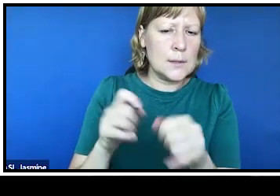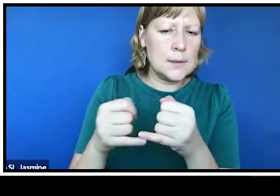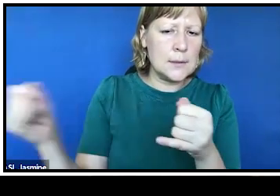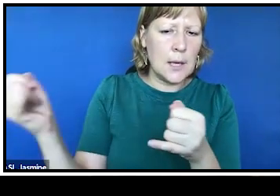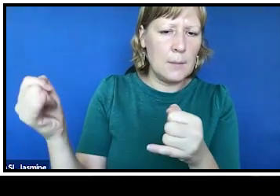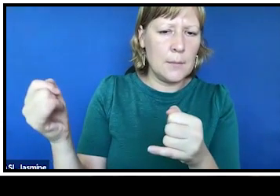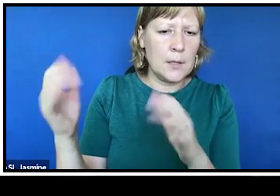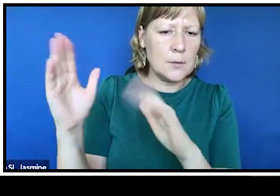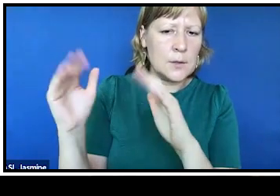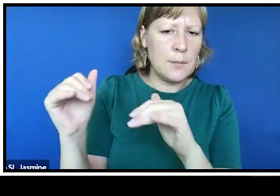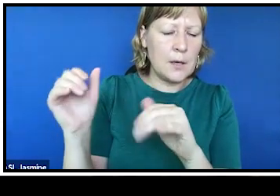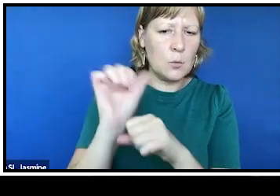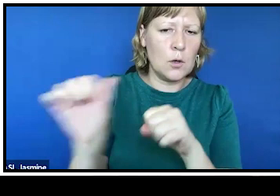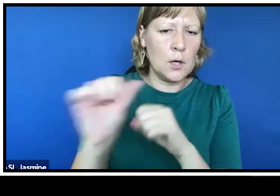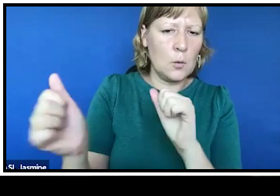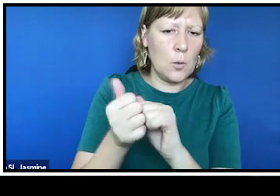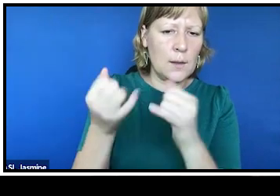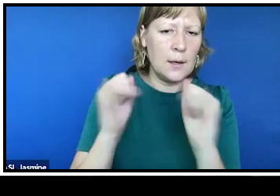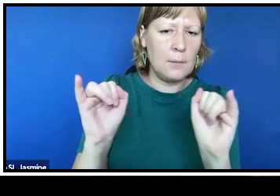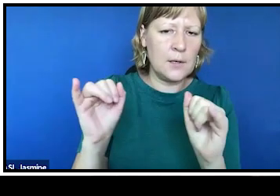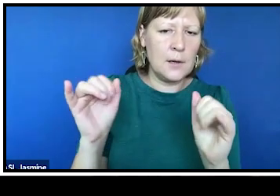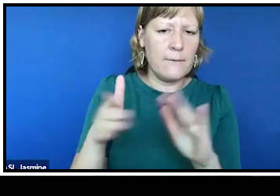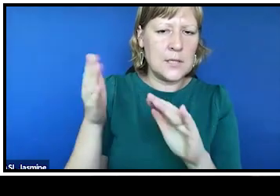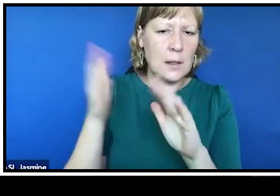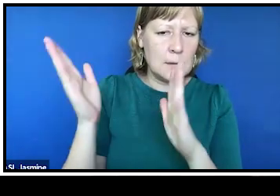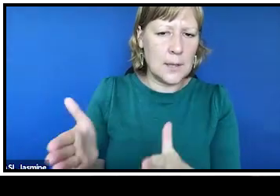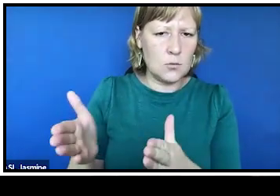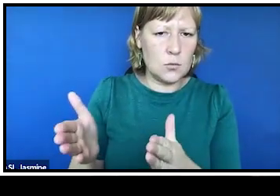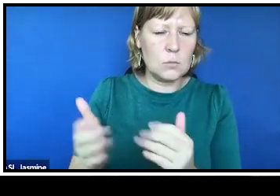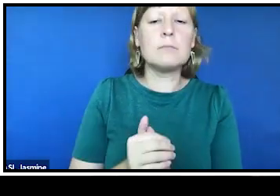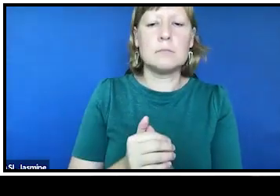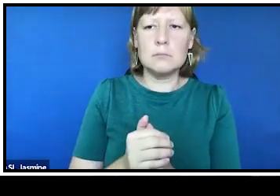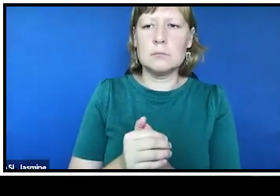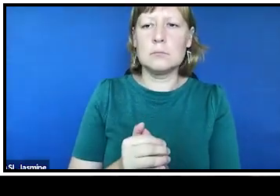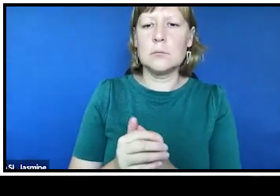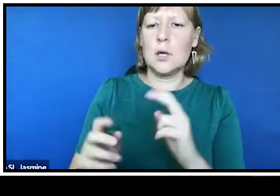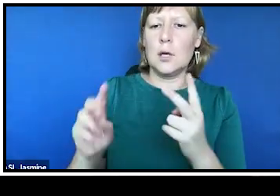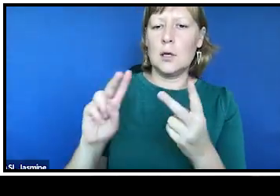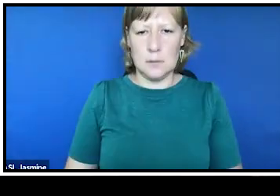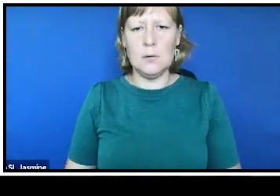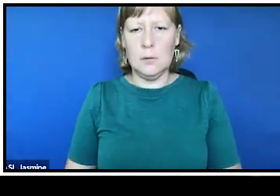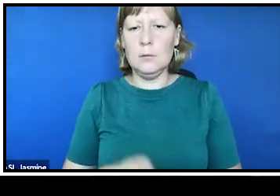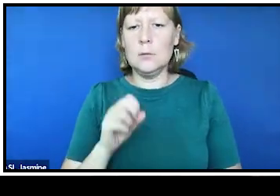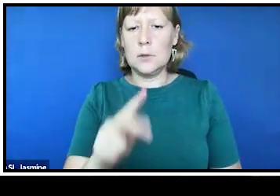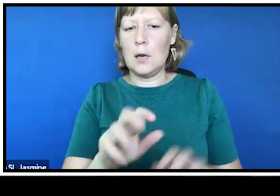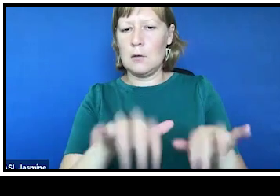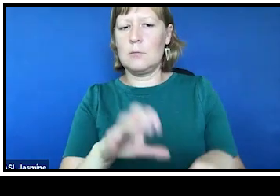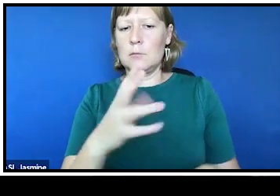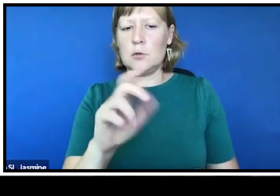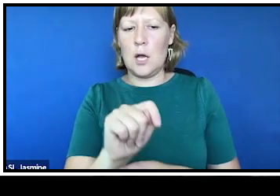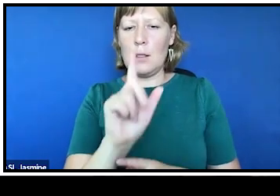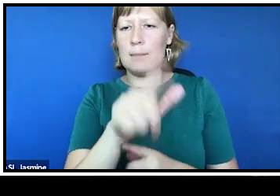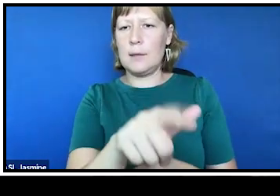independent facilitators and then the agency? okay, so the 4 agencies, and I'll put them into the chat later